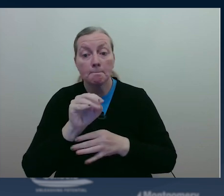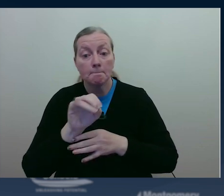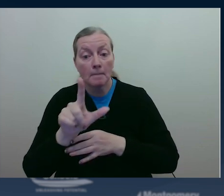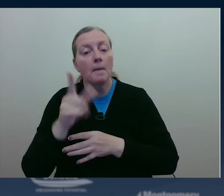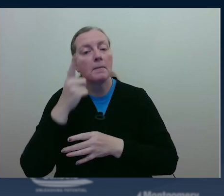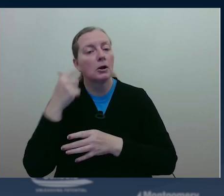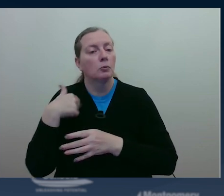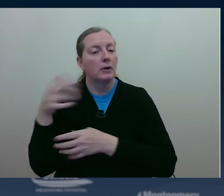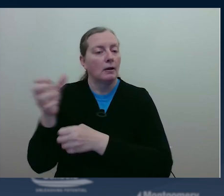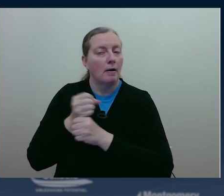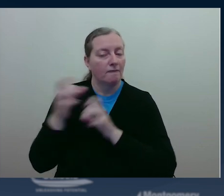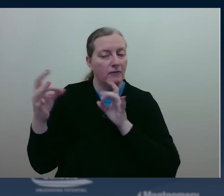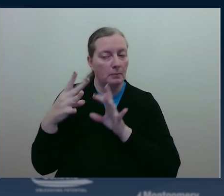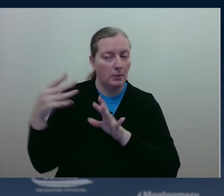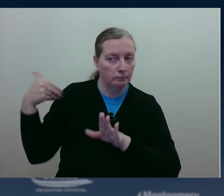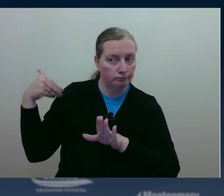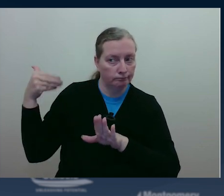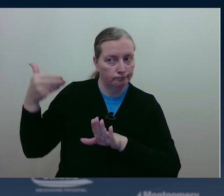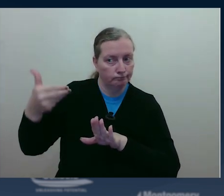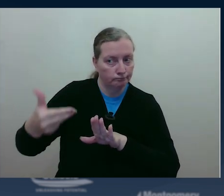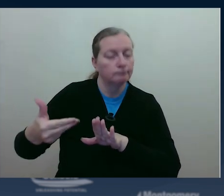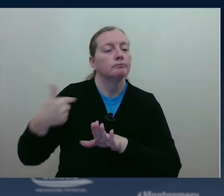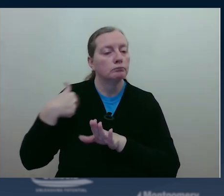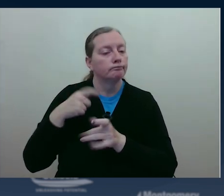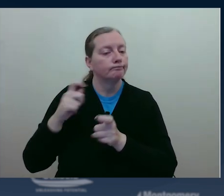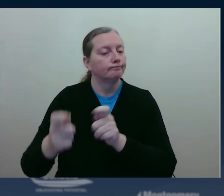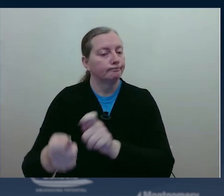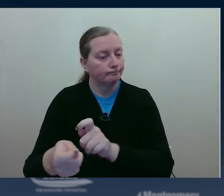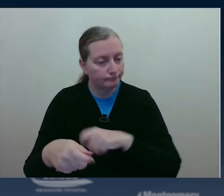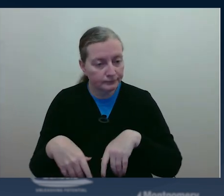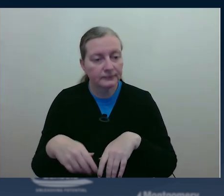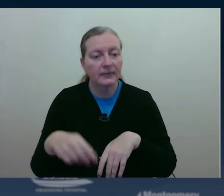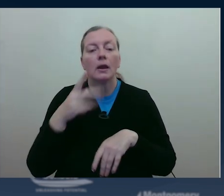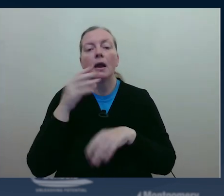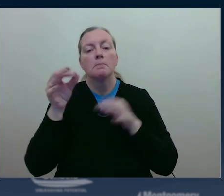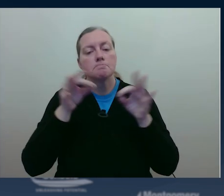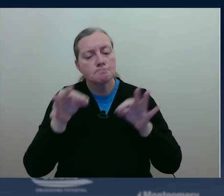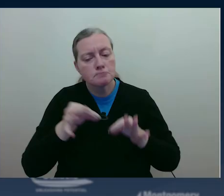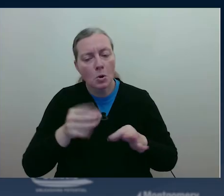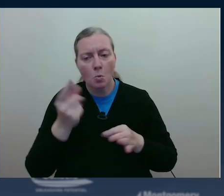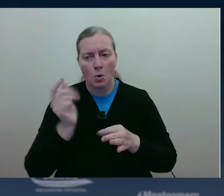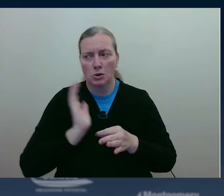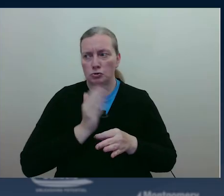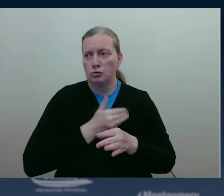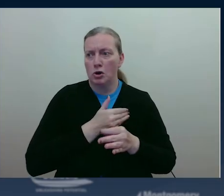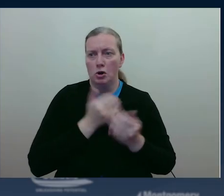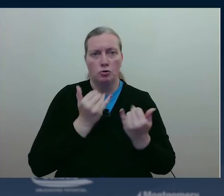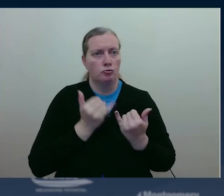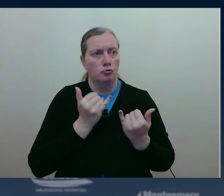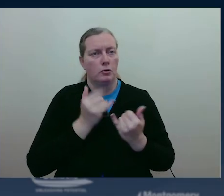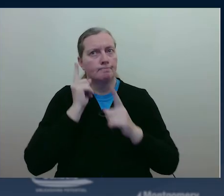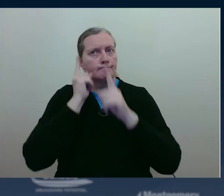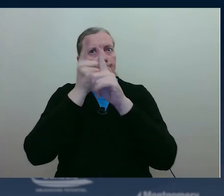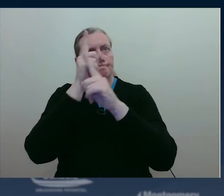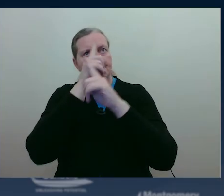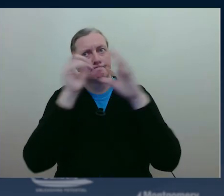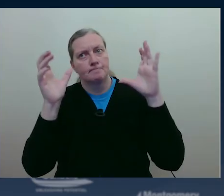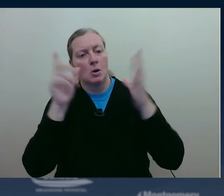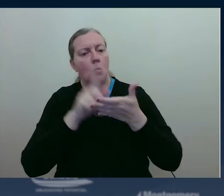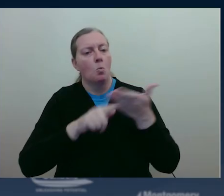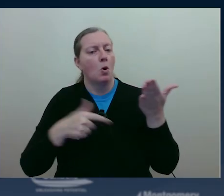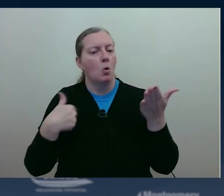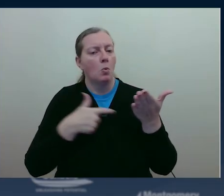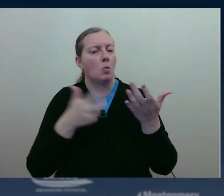help clarify our current thinking and where we're headed. We will wrap up the session